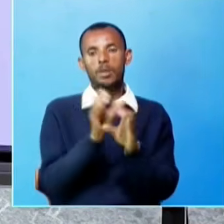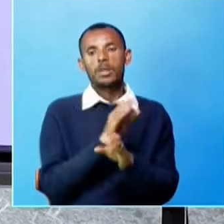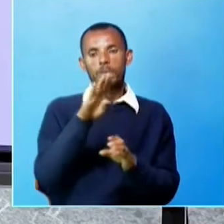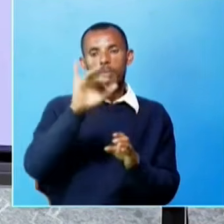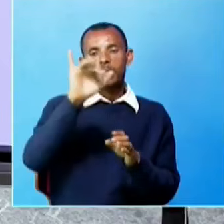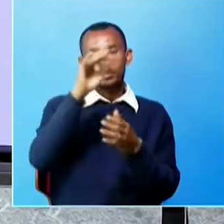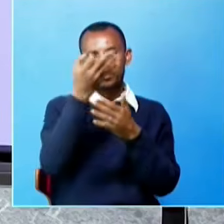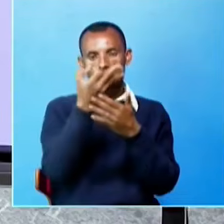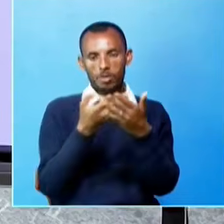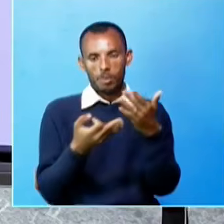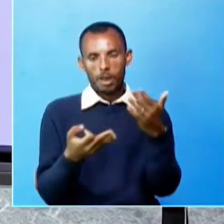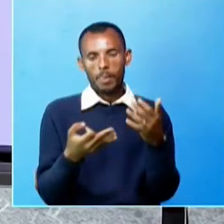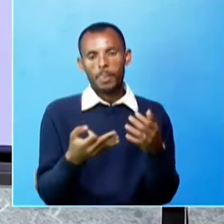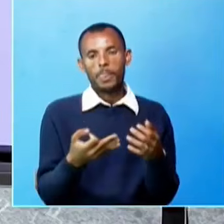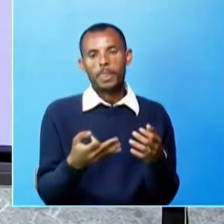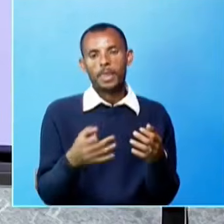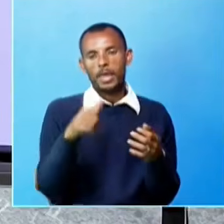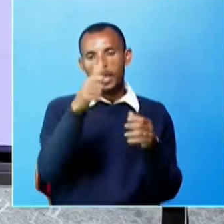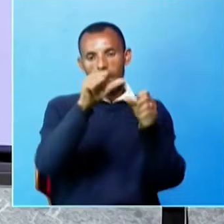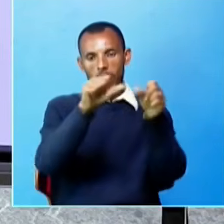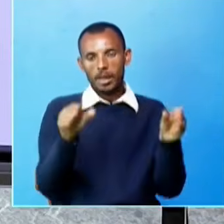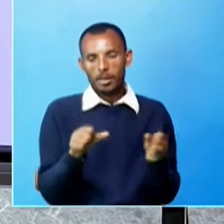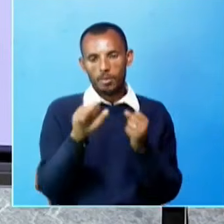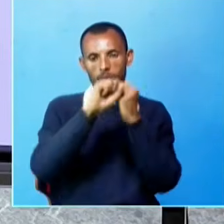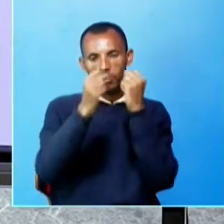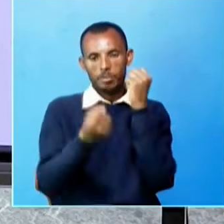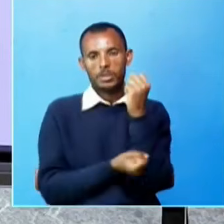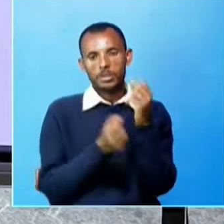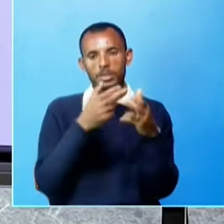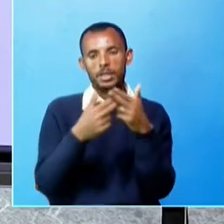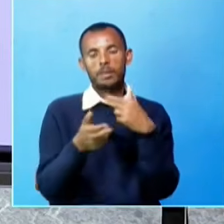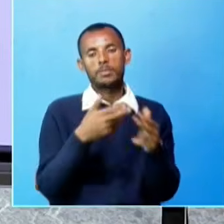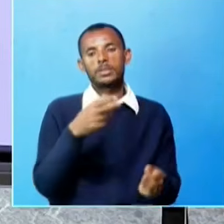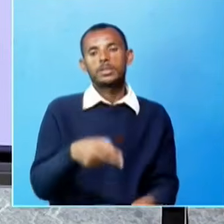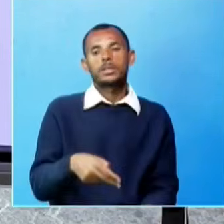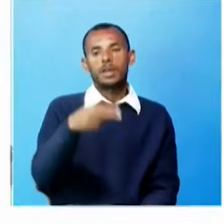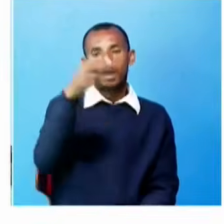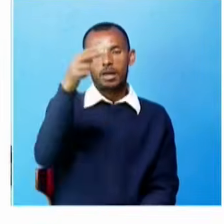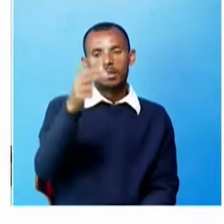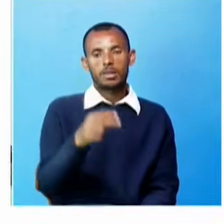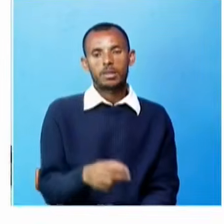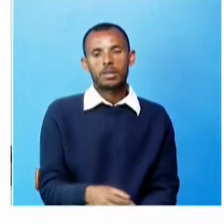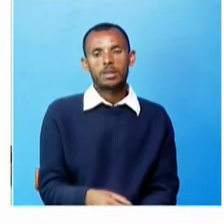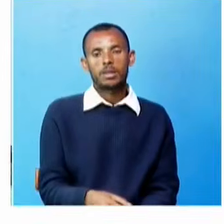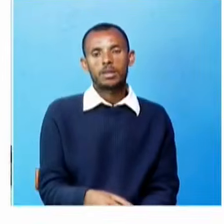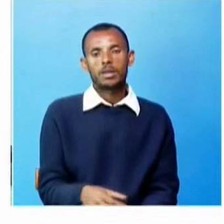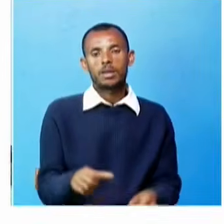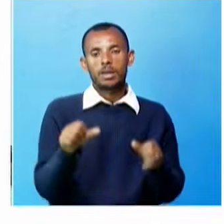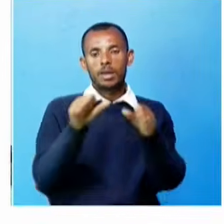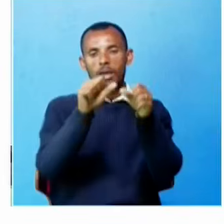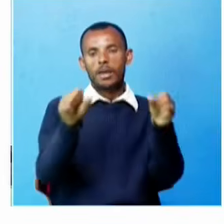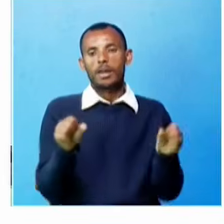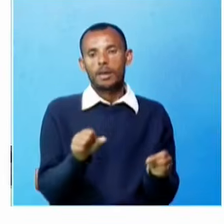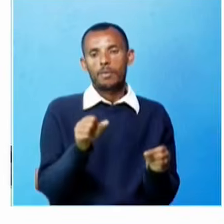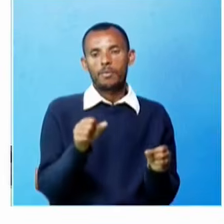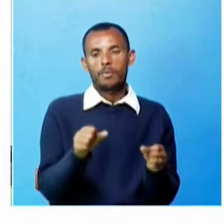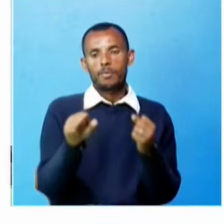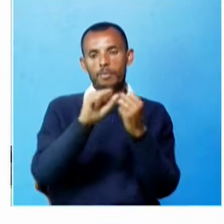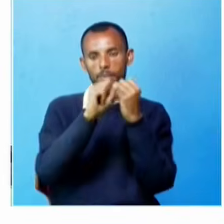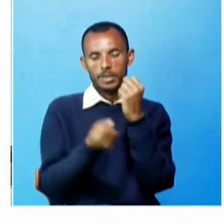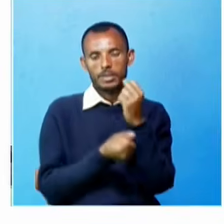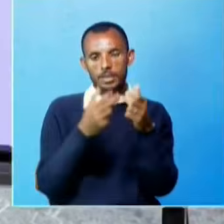the formula area of the base times the height. Okay, area of the base times